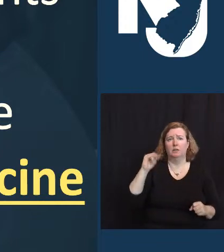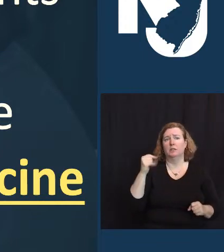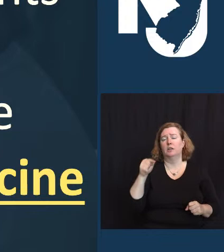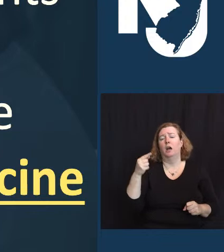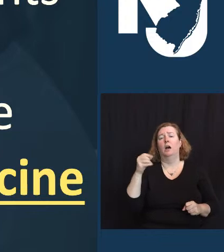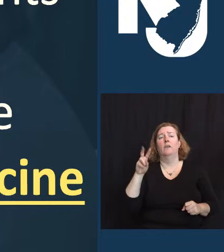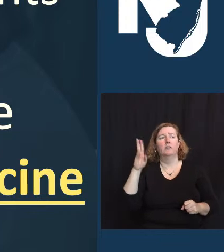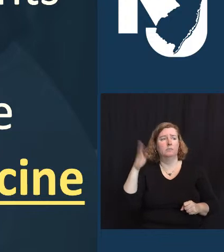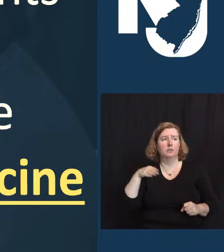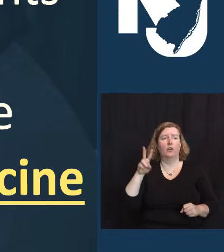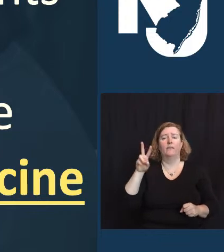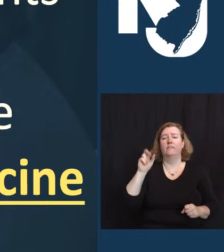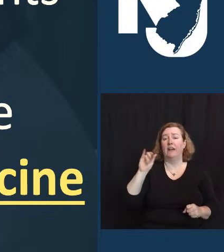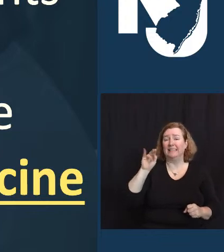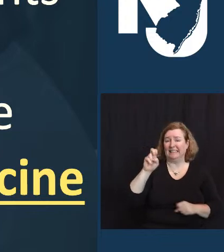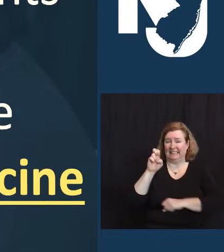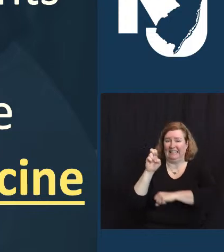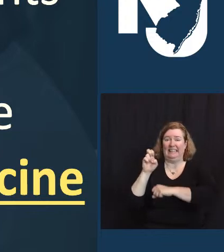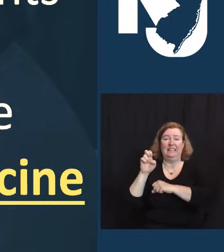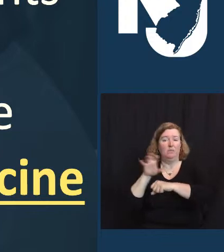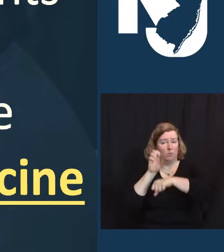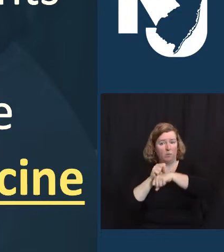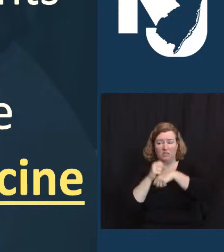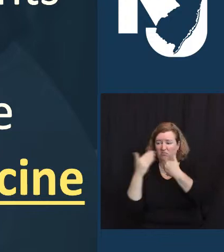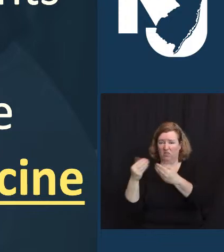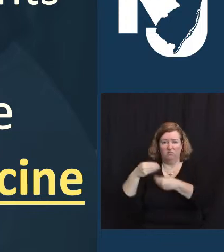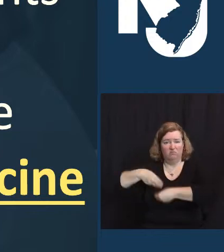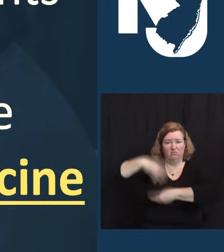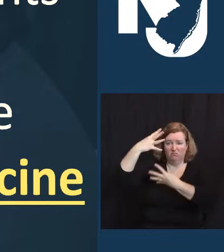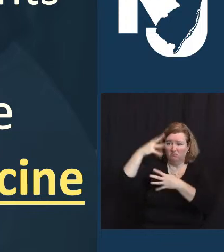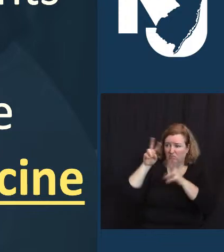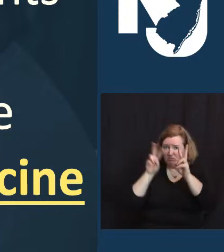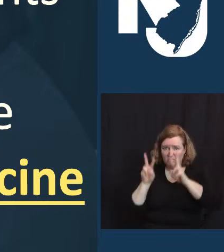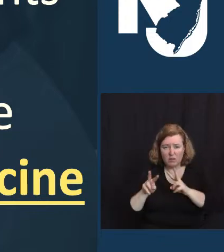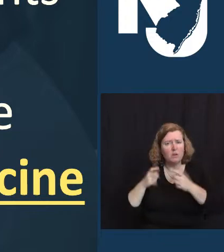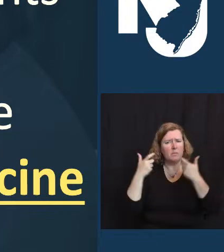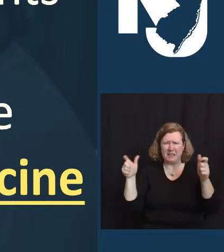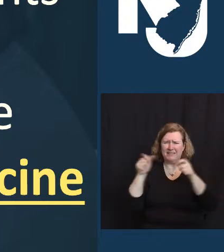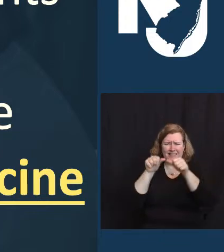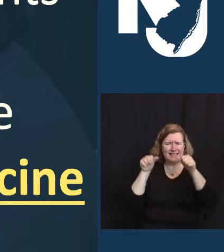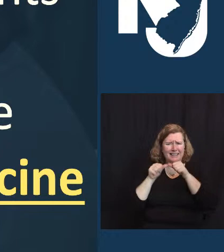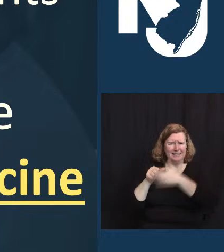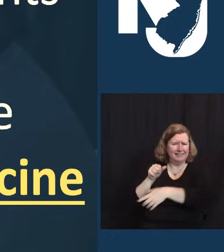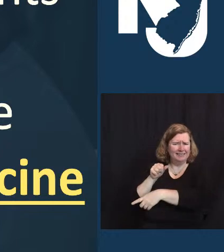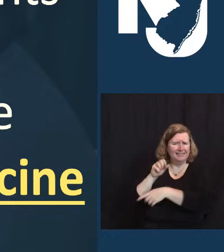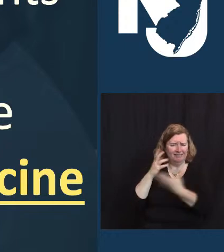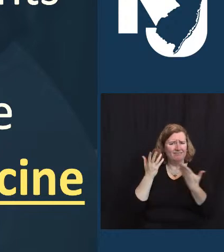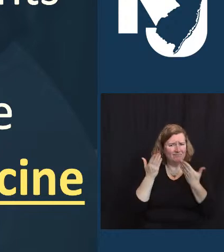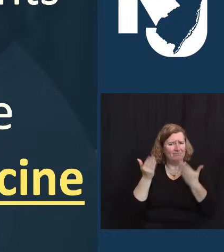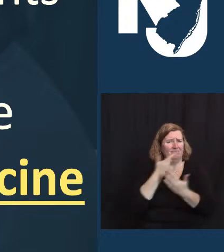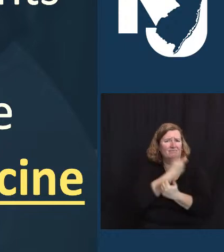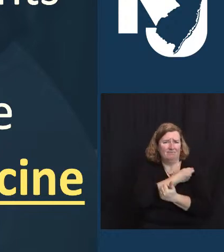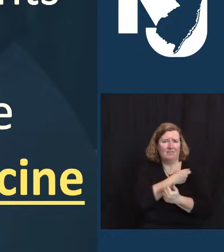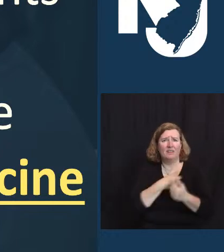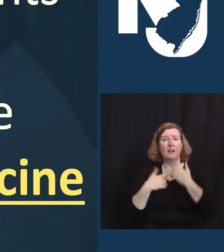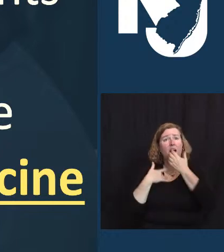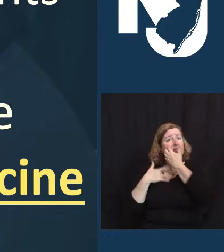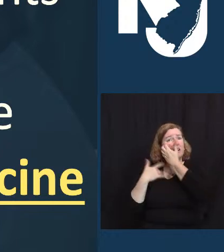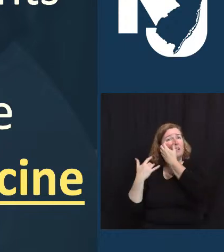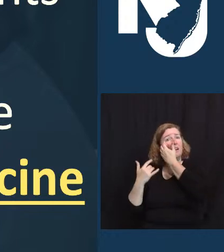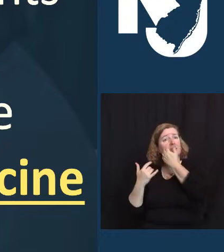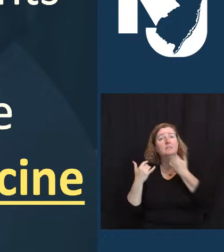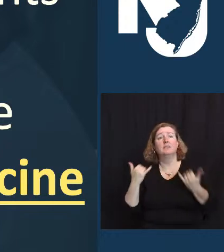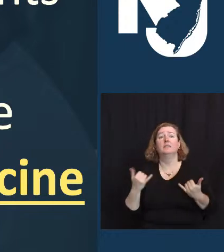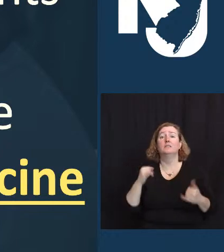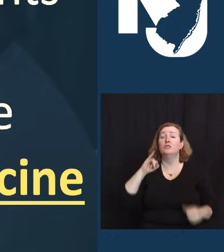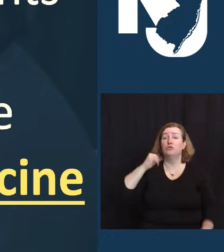covid19.nj.gov/vaccine to book an appointment directly with the mega site. And by the way, we have pretty clear visibility that the Johnson & Johnson supply that